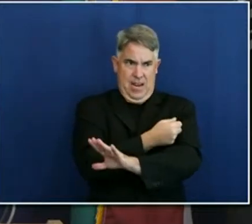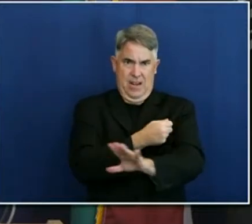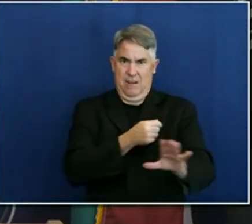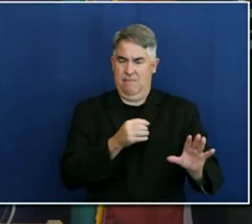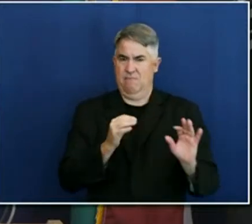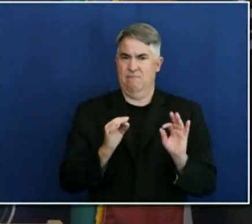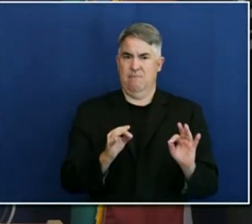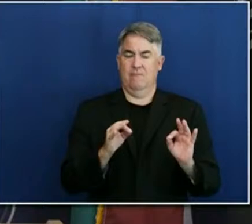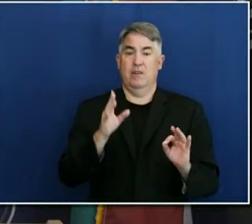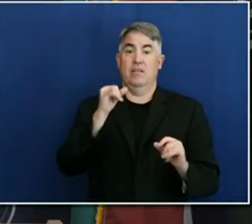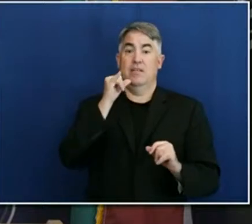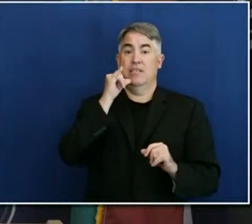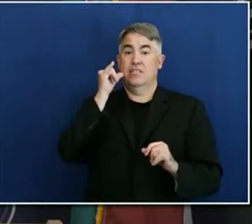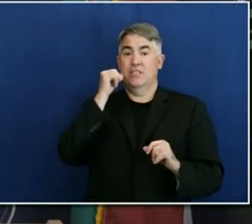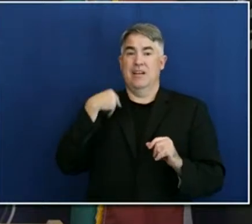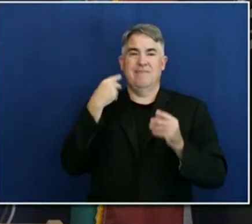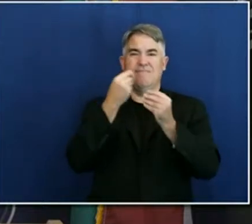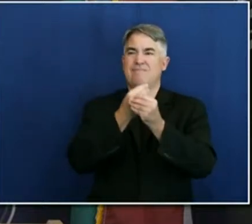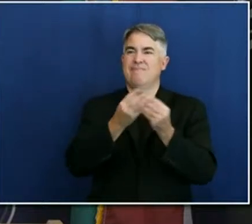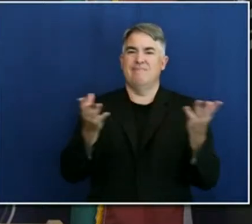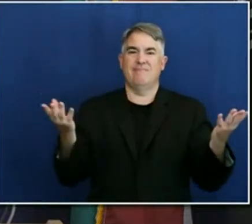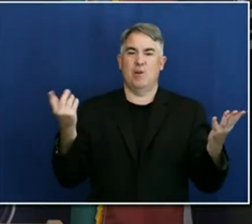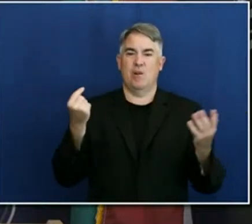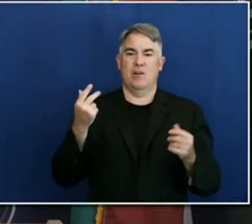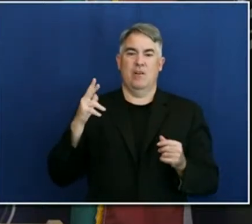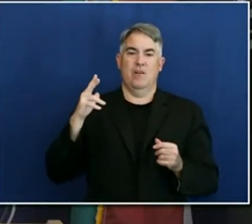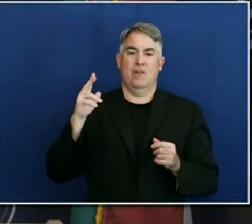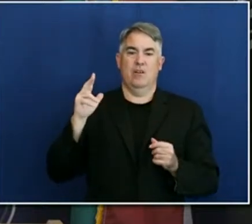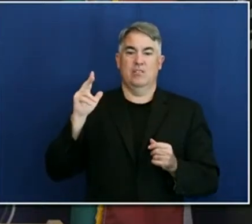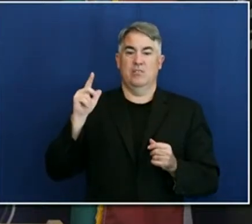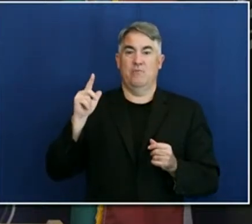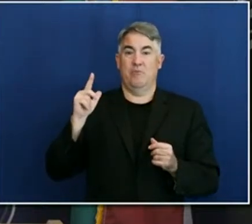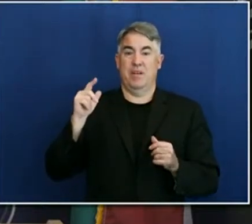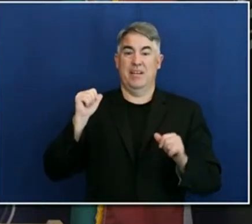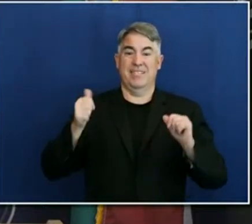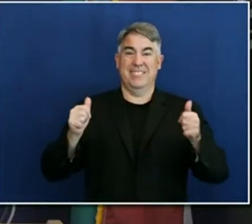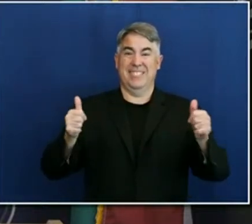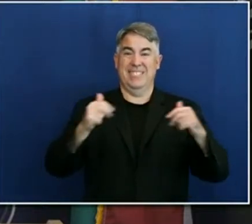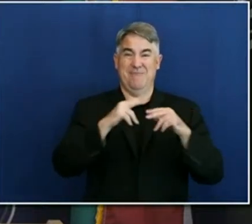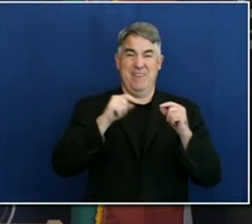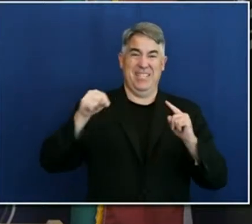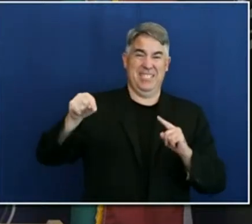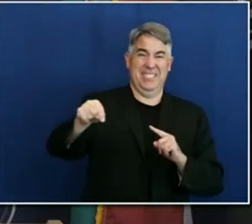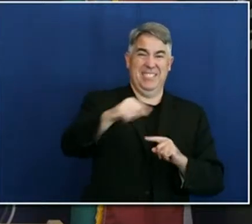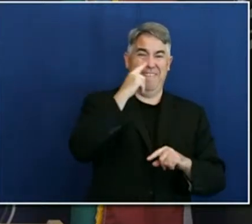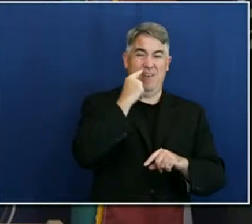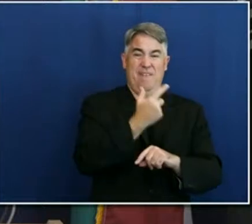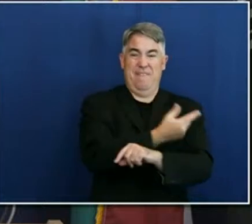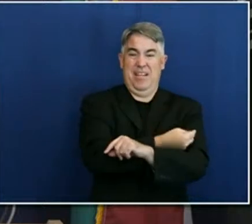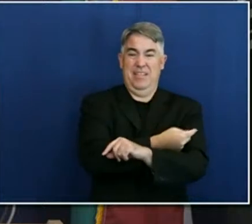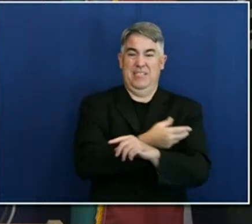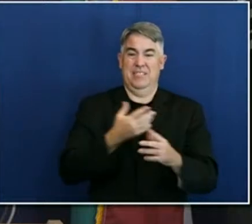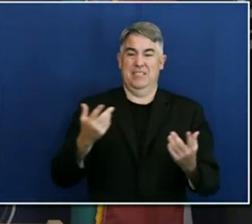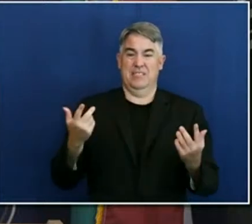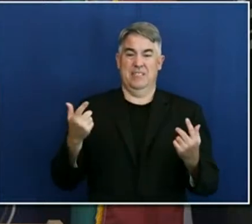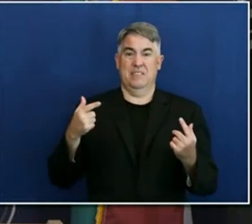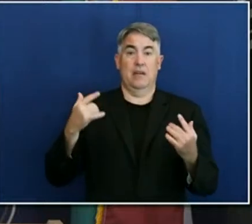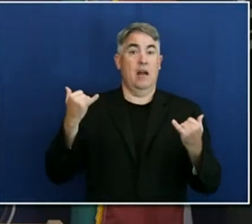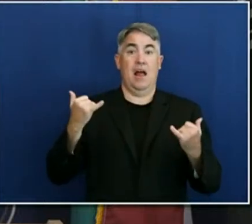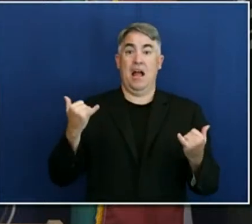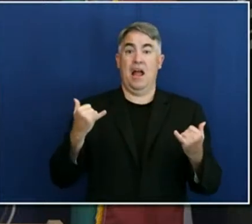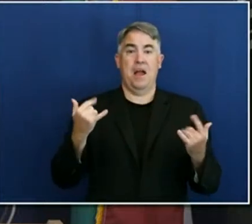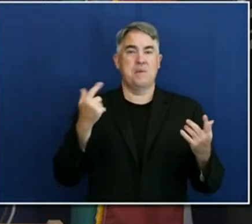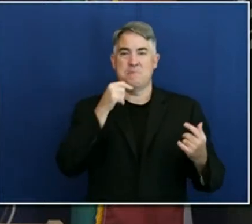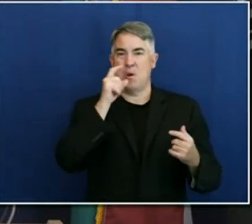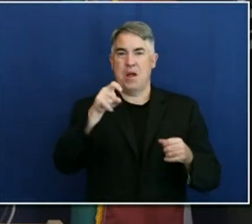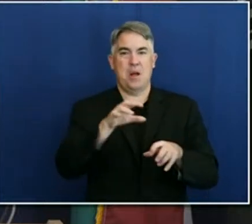of our county-operated vaccination sites now have a drop-in option, meaning you do not have to have an appointment. You can just drop in and